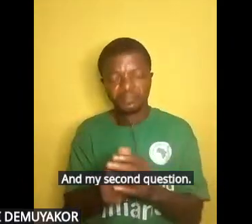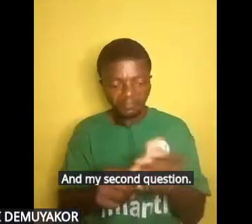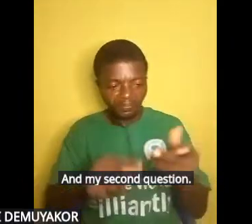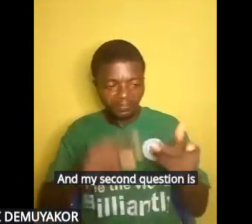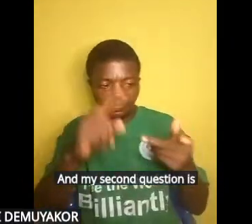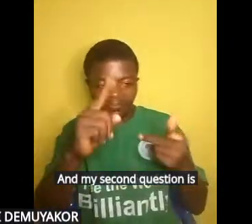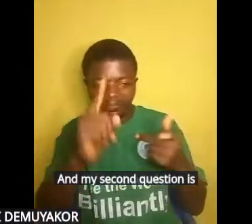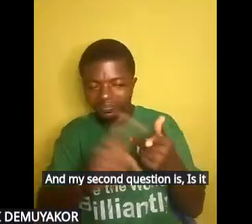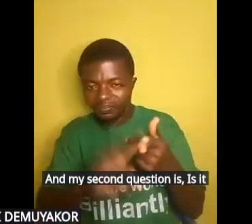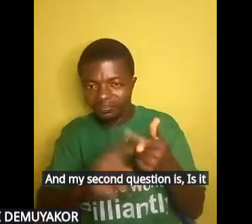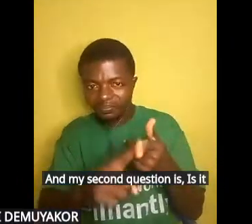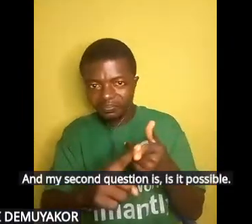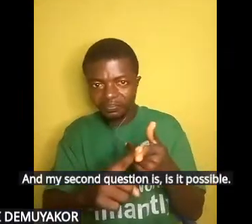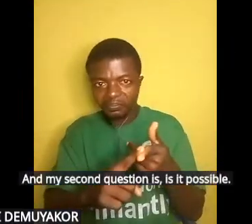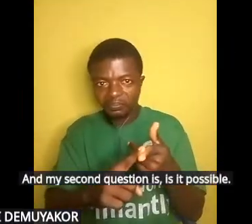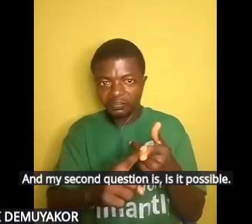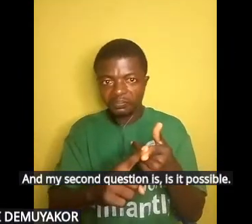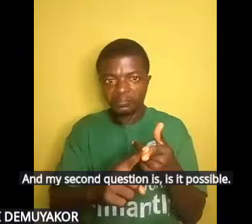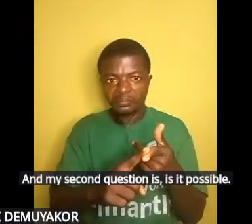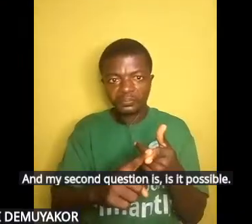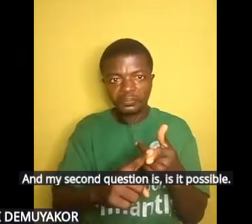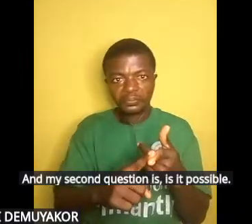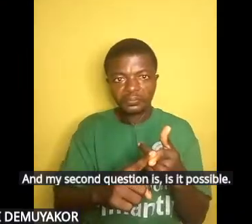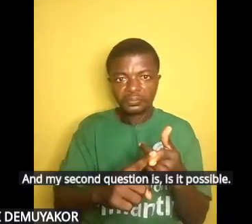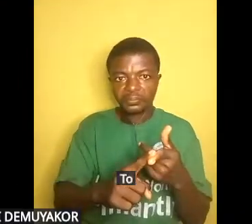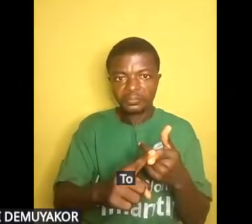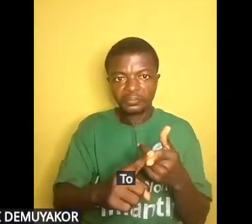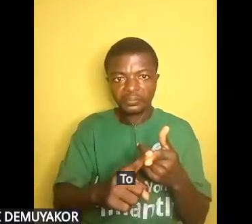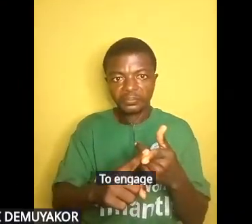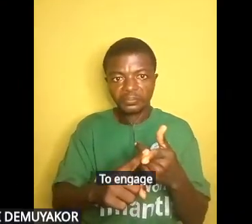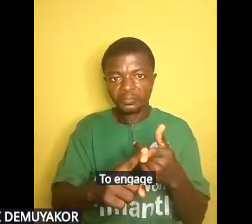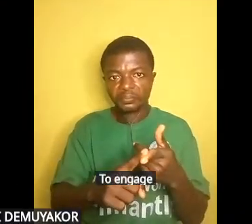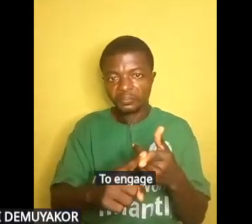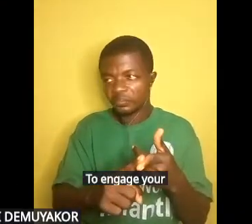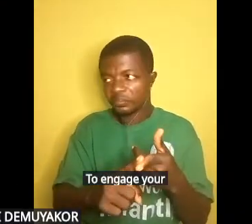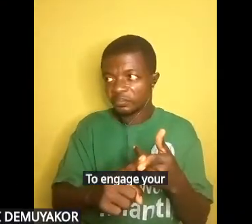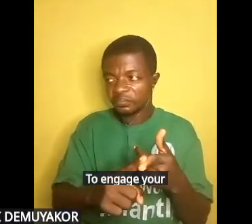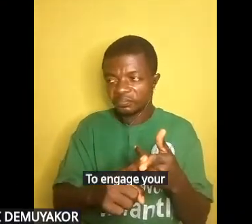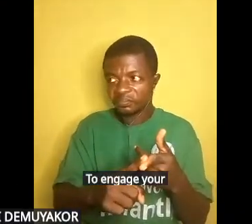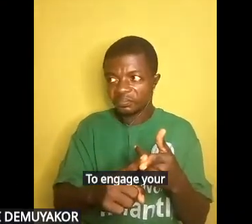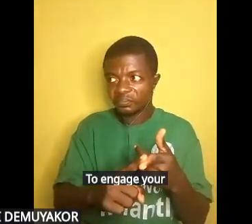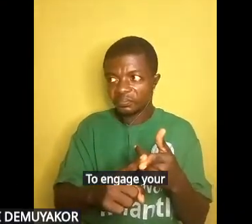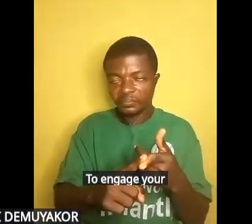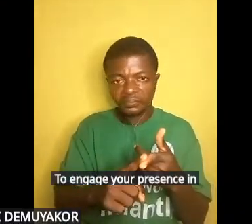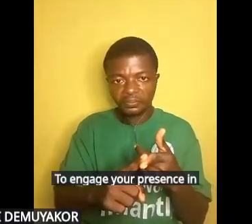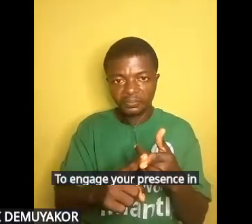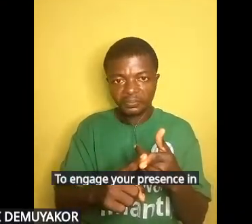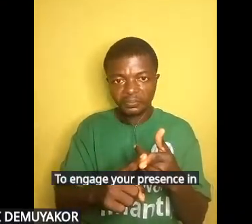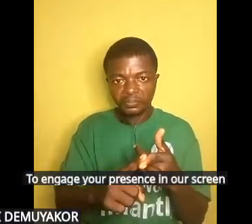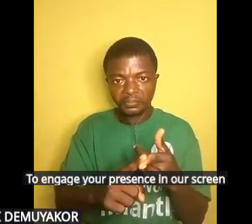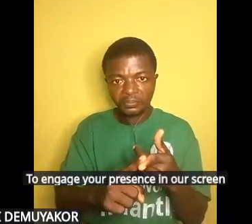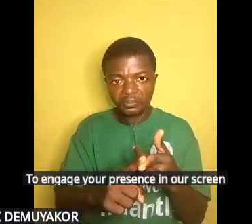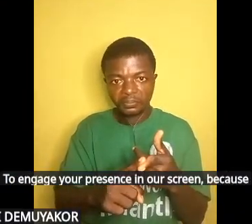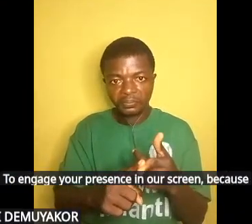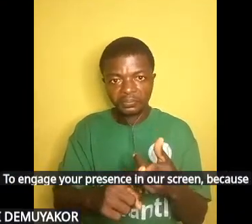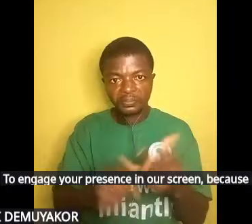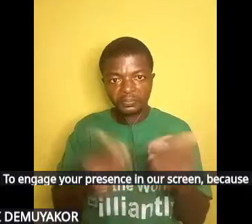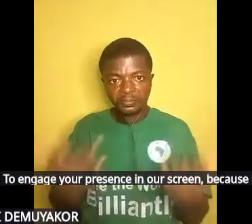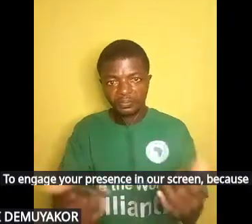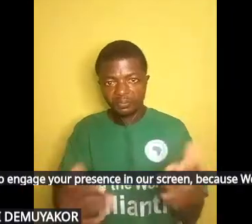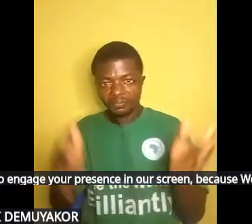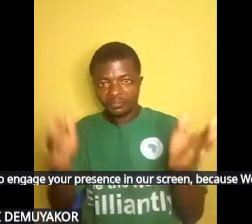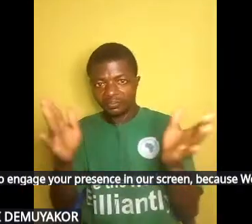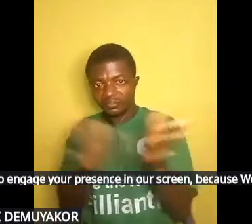it possible to engage your presence in our school, because we are